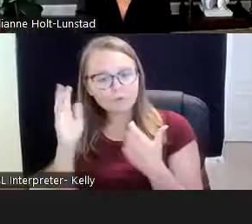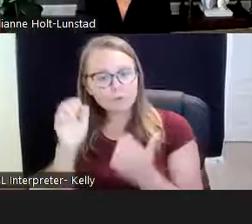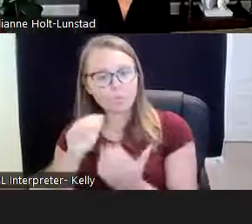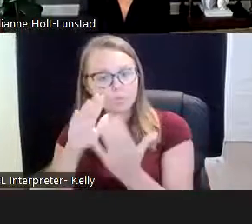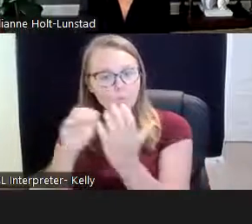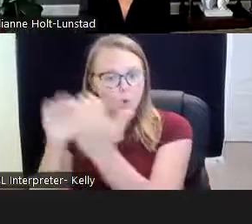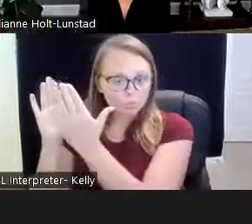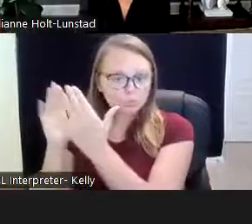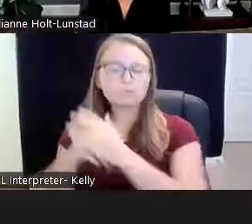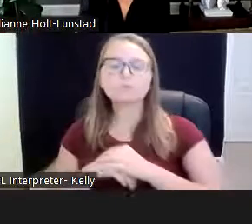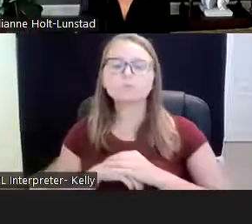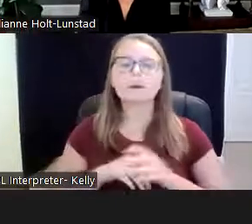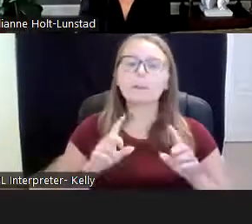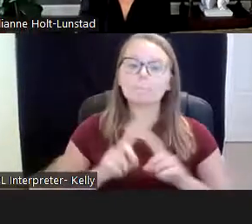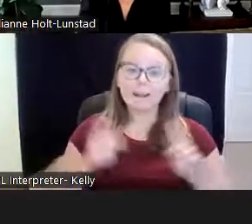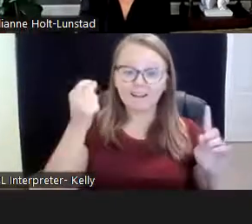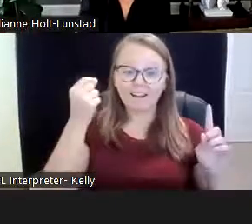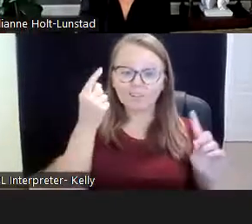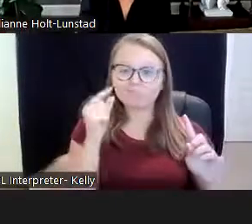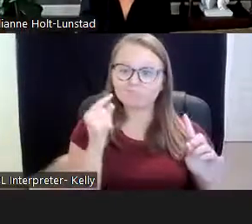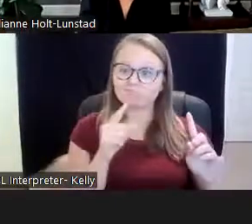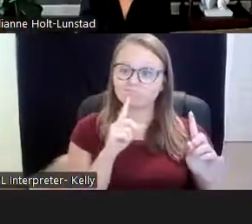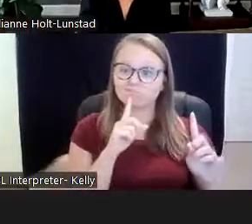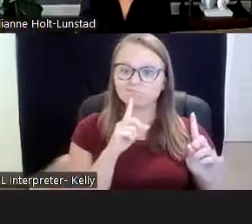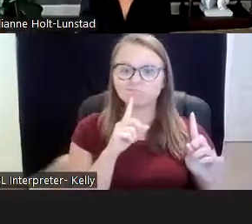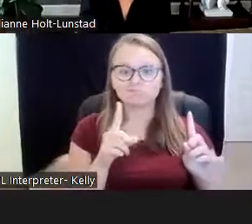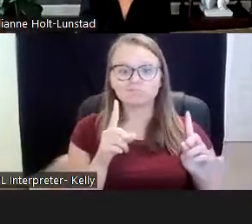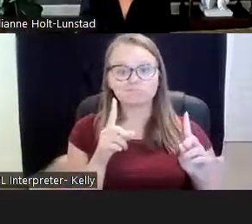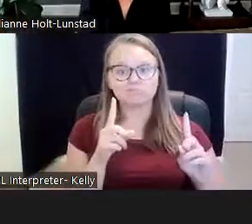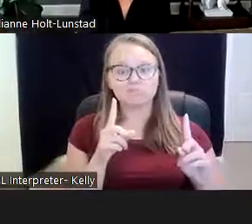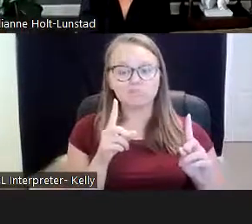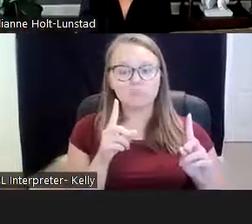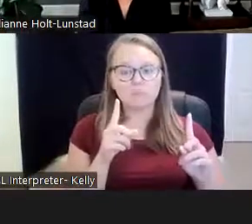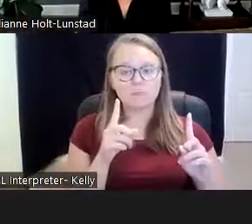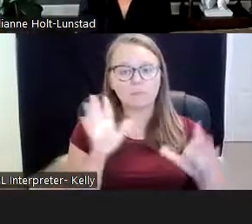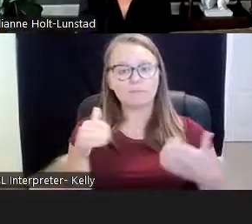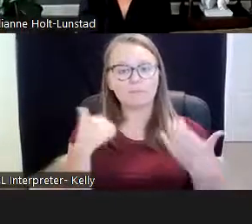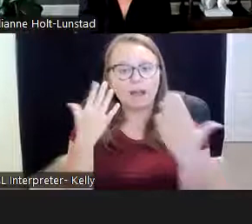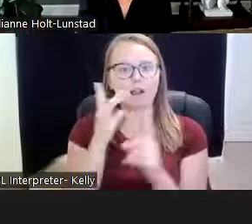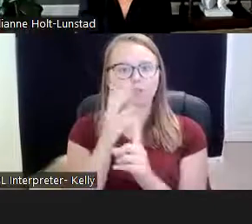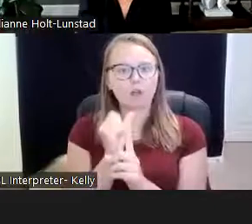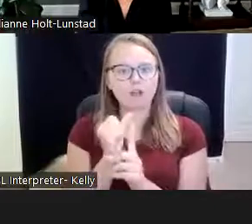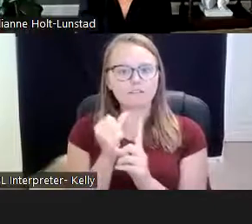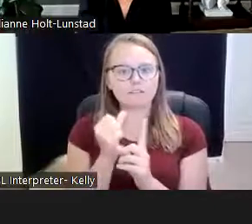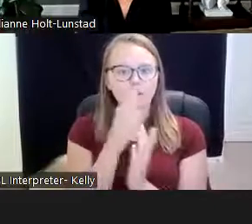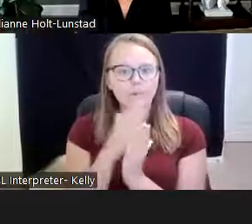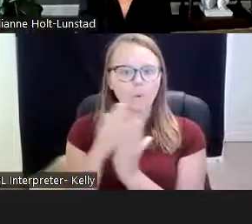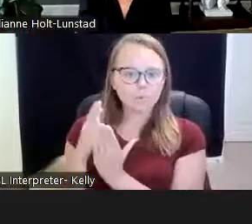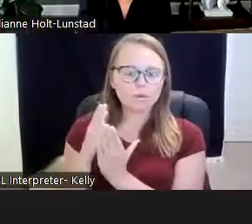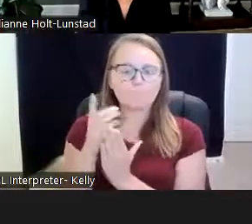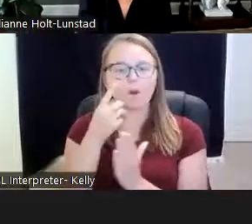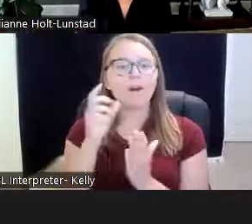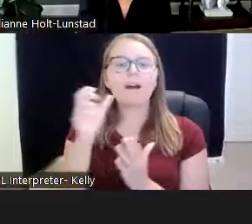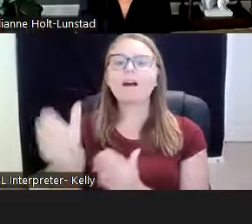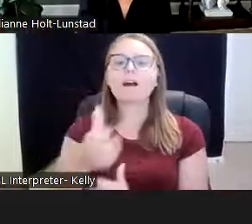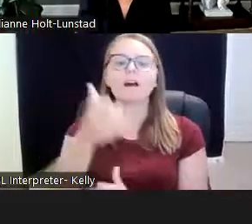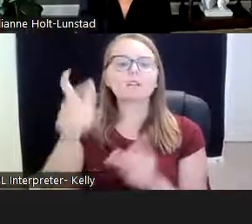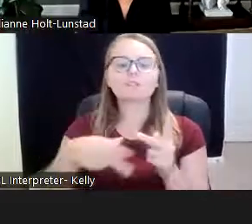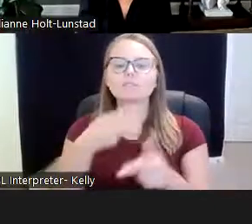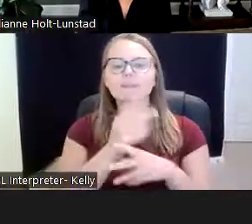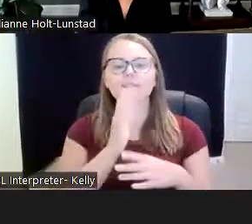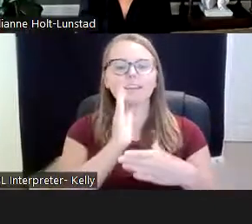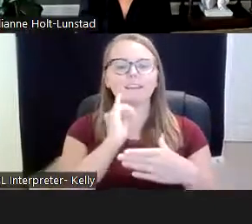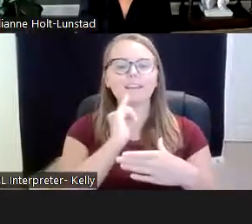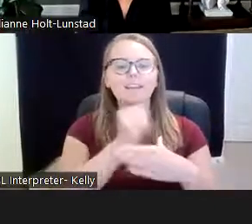However, it does provide some attractive components for other types of interventions